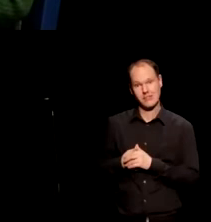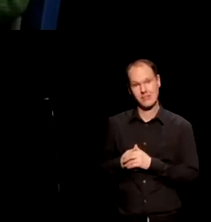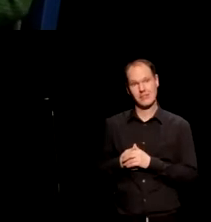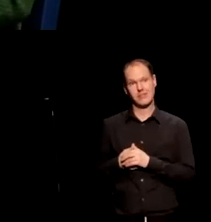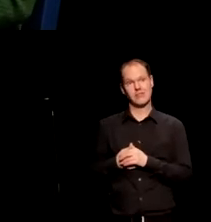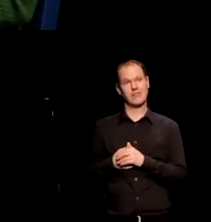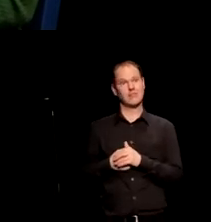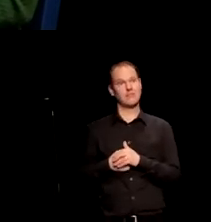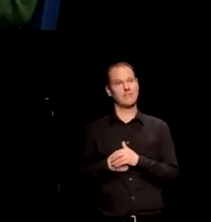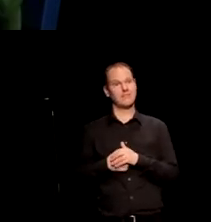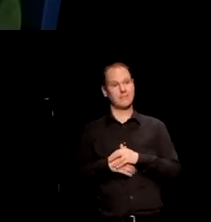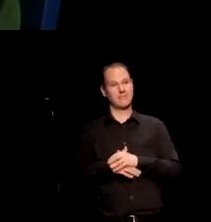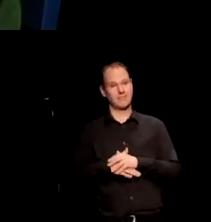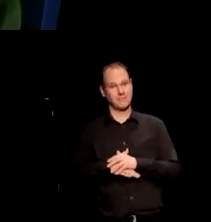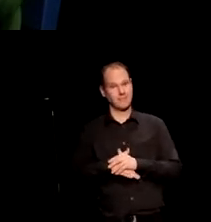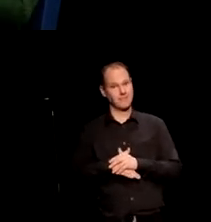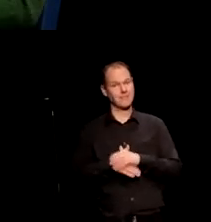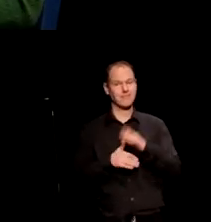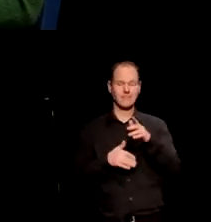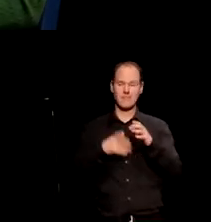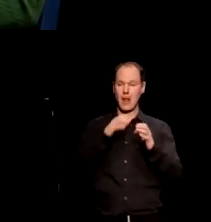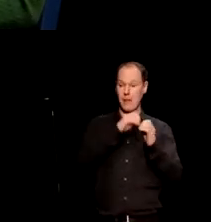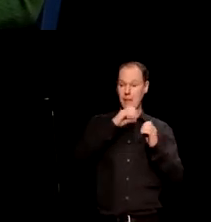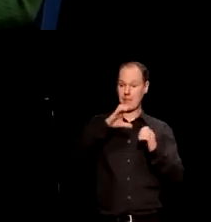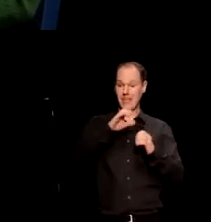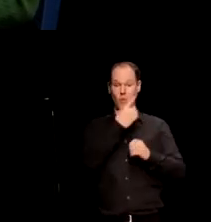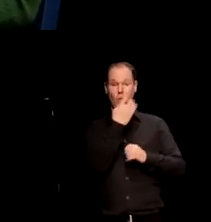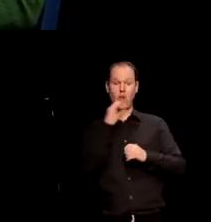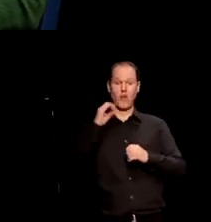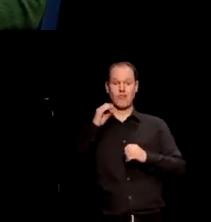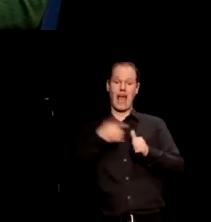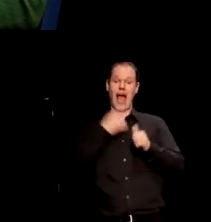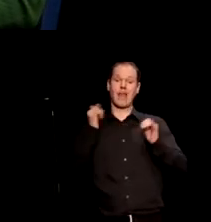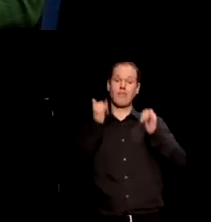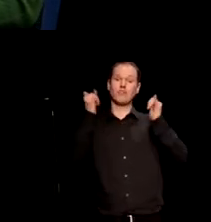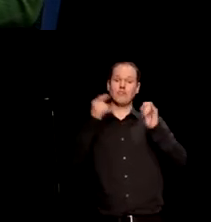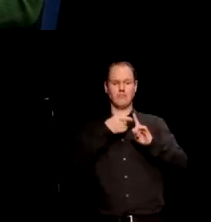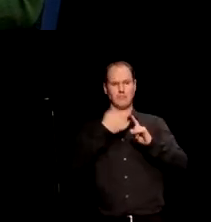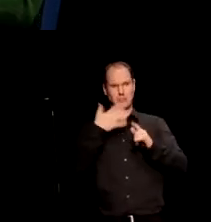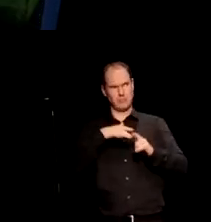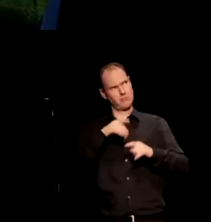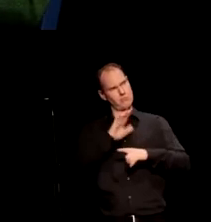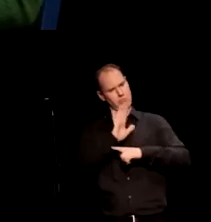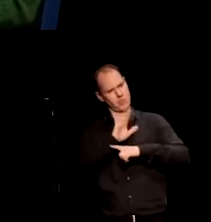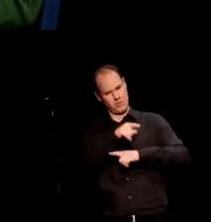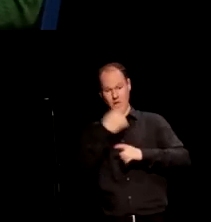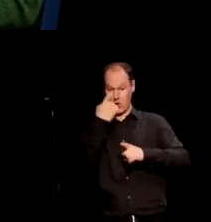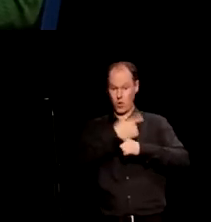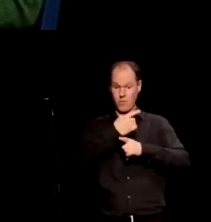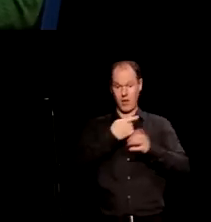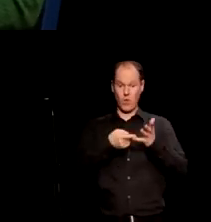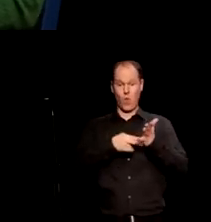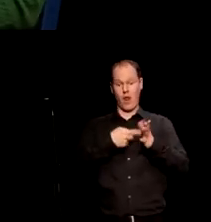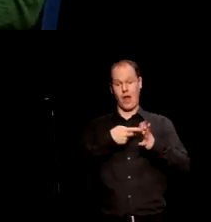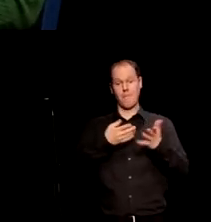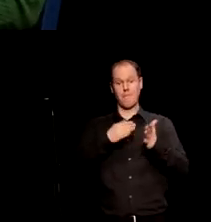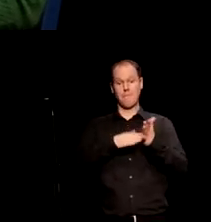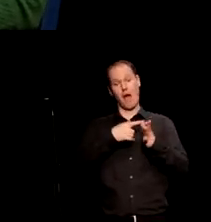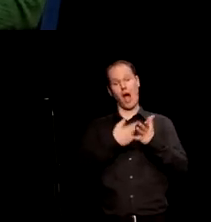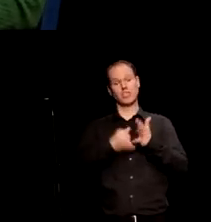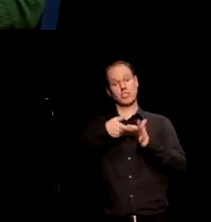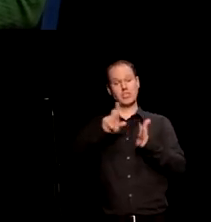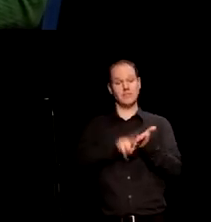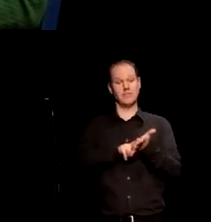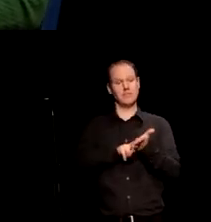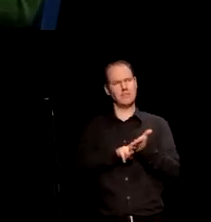audience might have seen it, but as part of the BBC's 100th anniversary, there's a documentary about Ian Marson, which I think Lenny Henry's